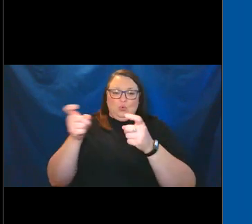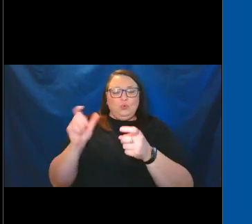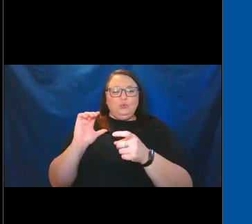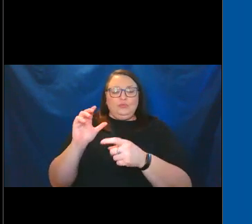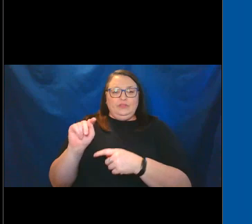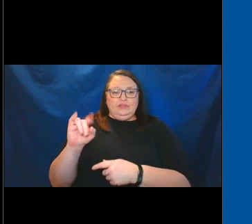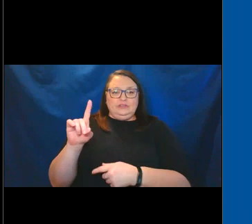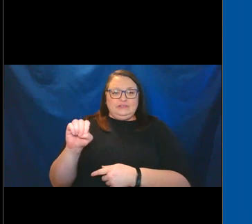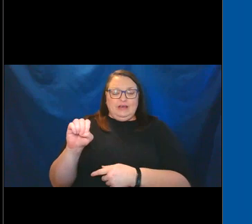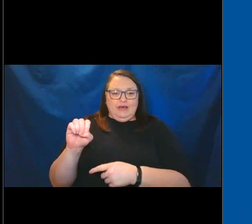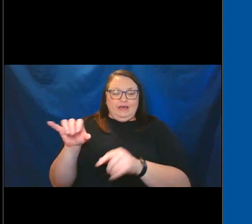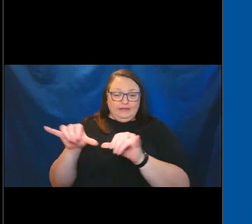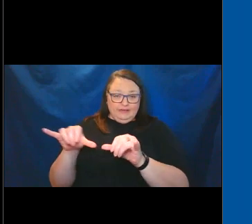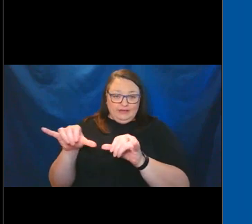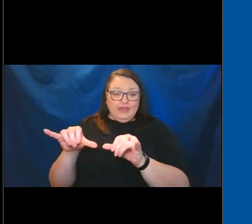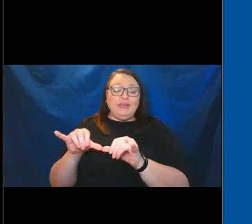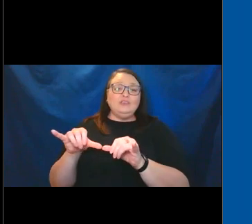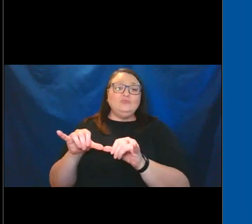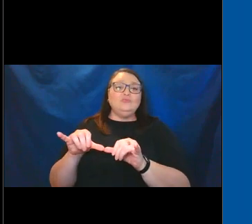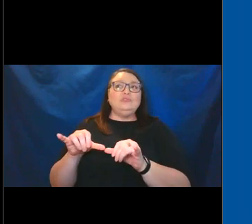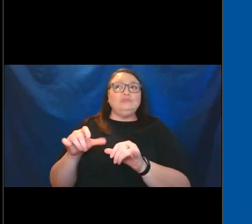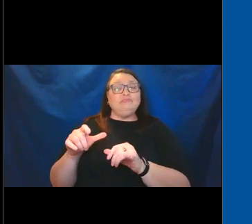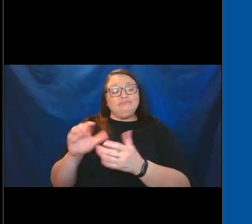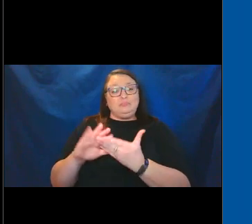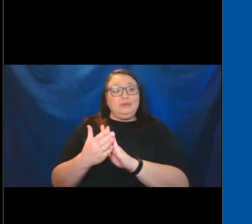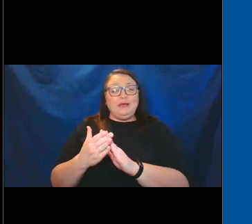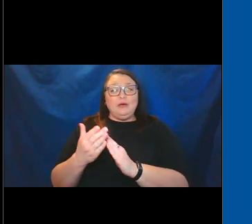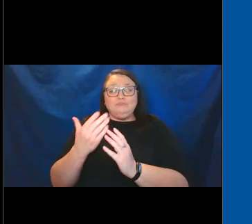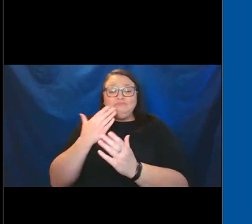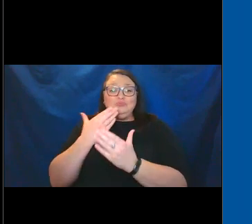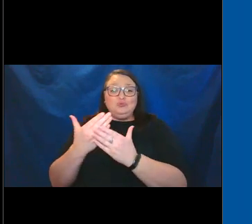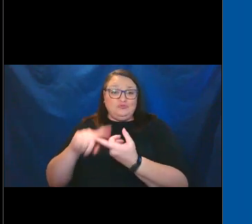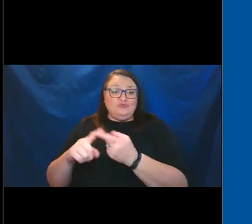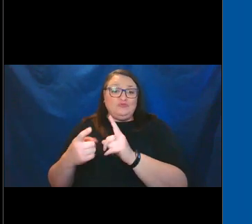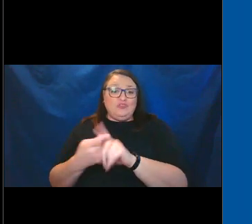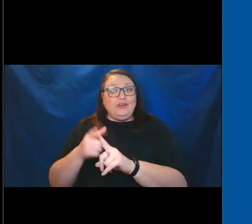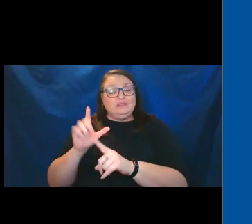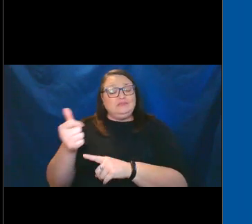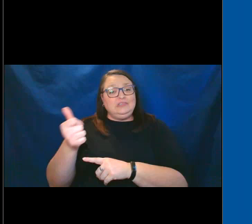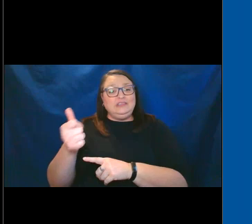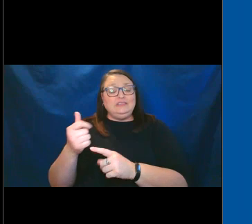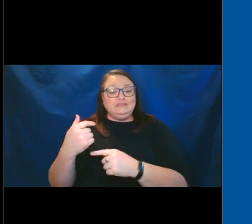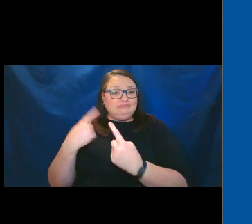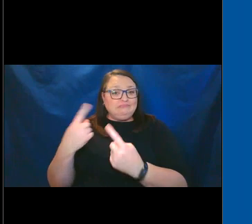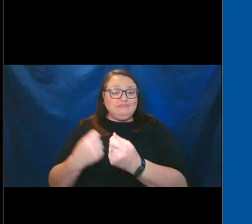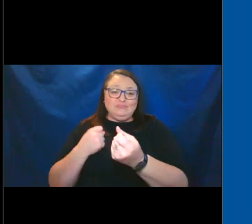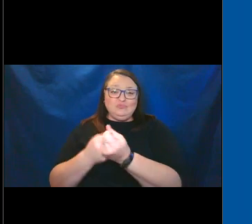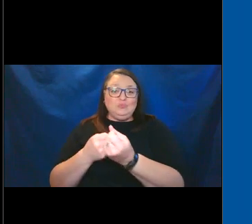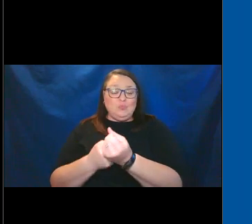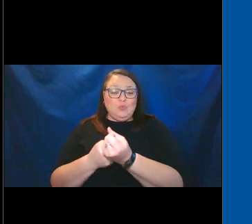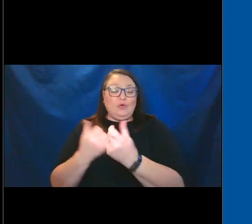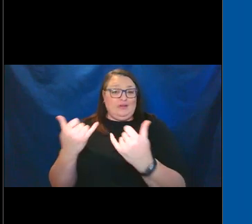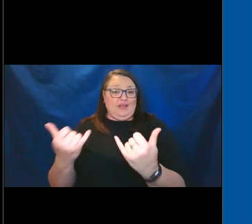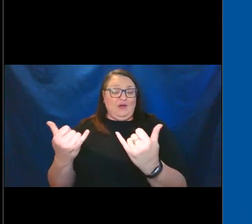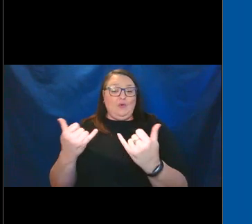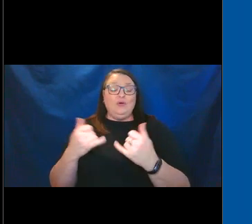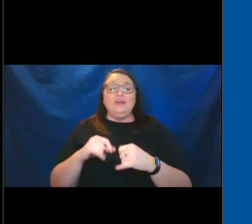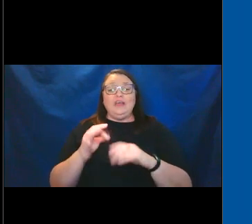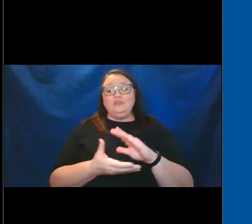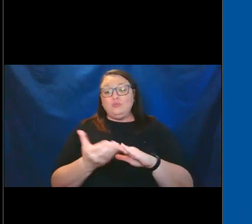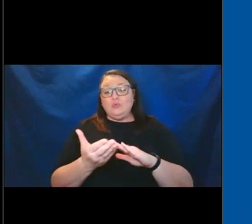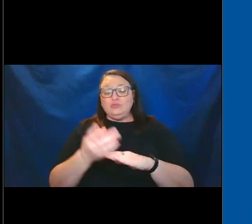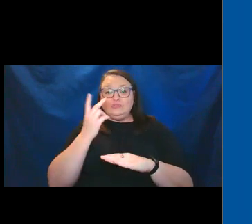gift actually came out of his pushing for more support for American Samoa. And if it was running, what you would see is essentially two crossing